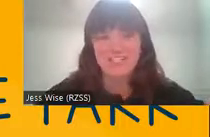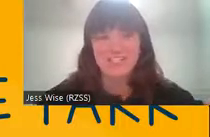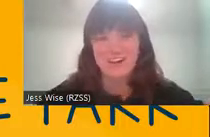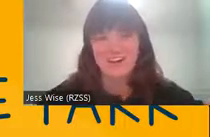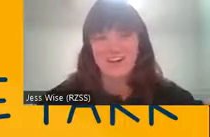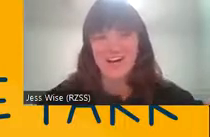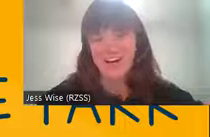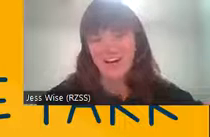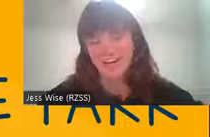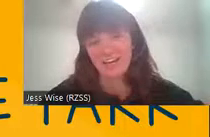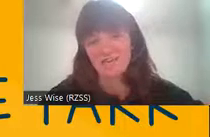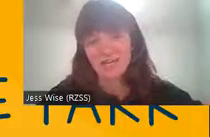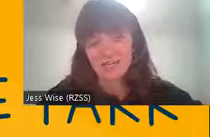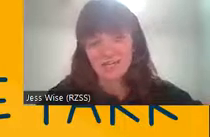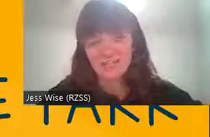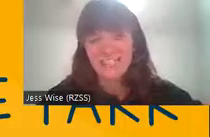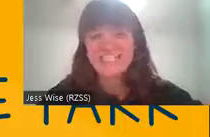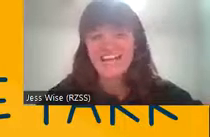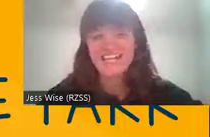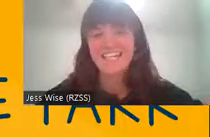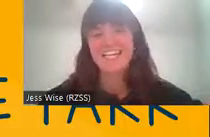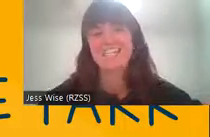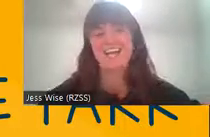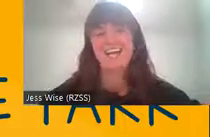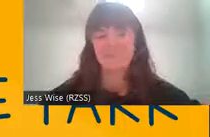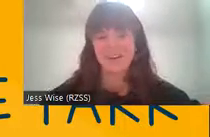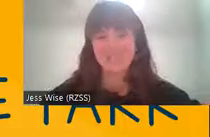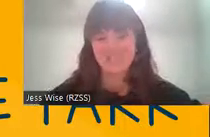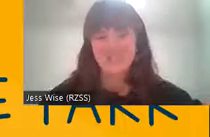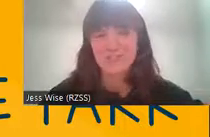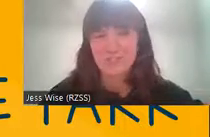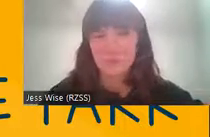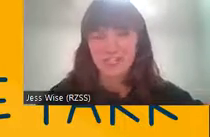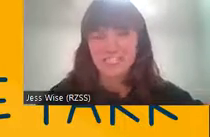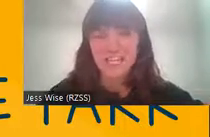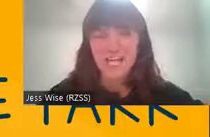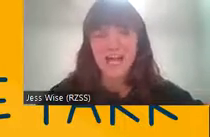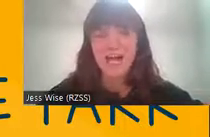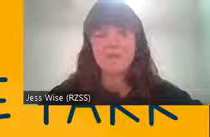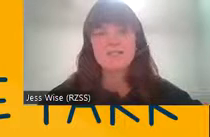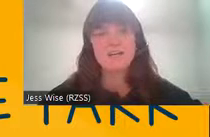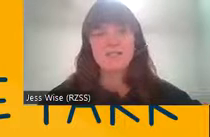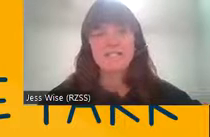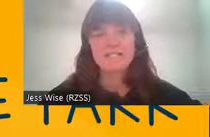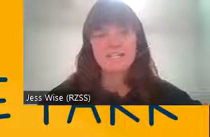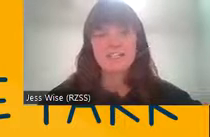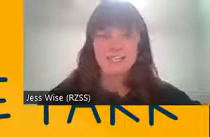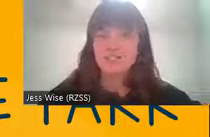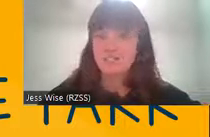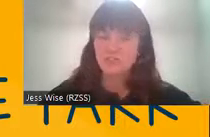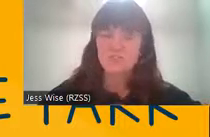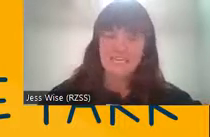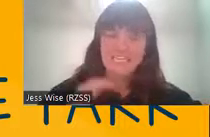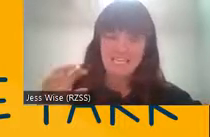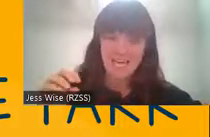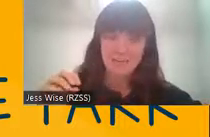discovery dens are her highlight of the programme, although she did say that it was hard to choose just one. Discovery dens are